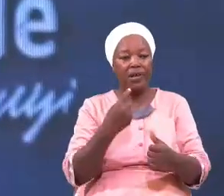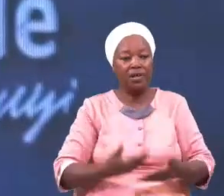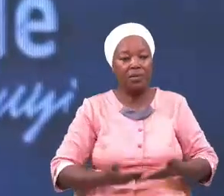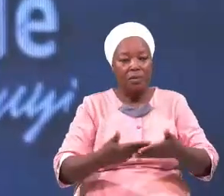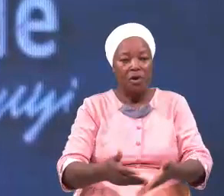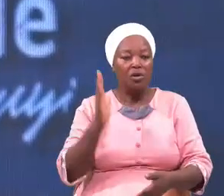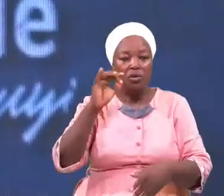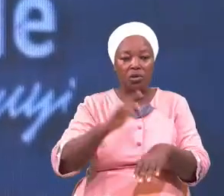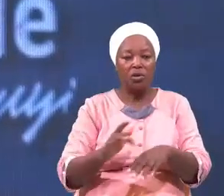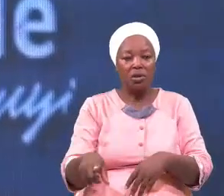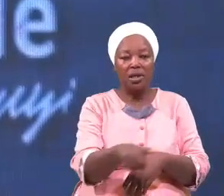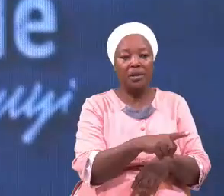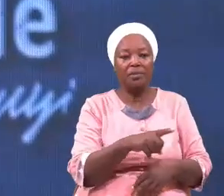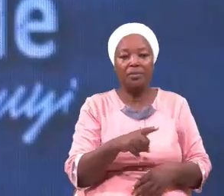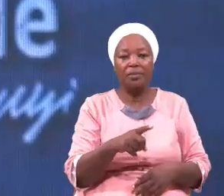touch them.